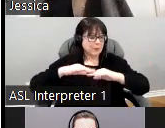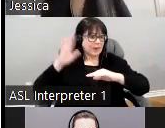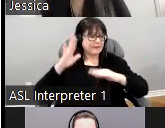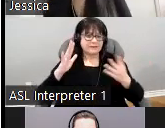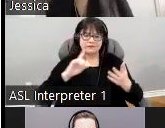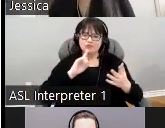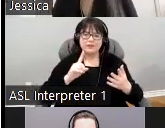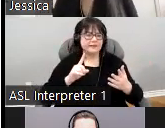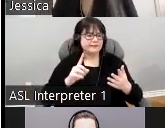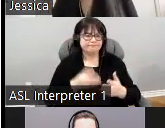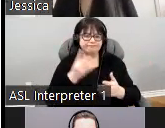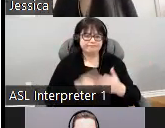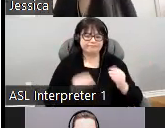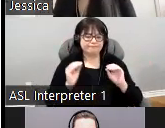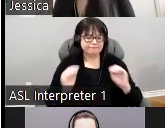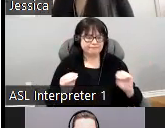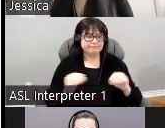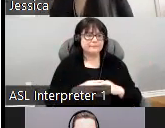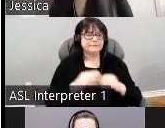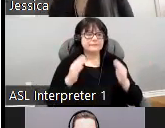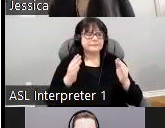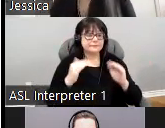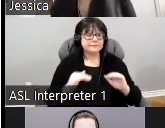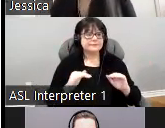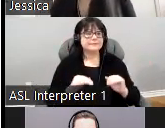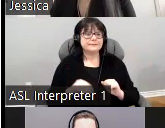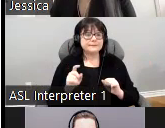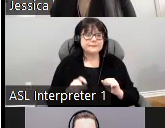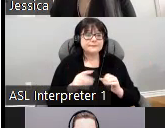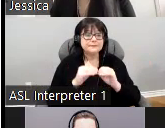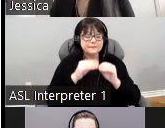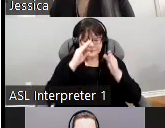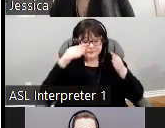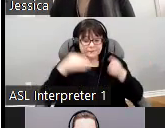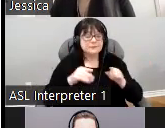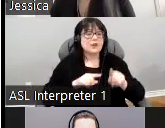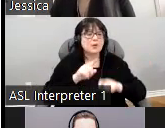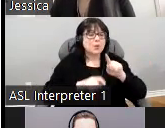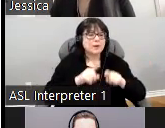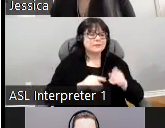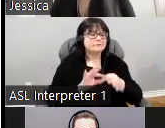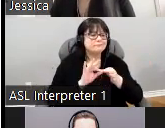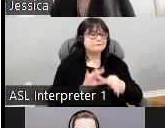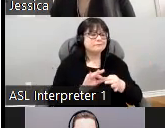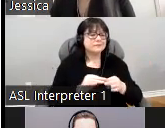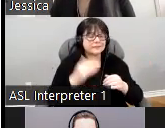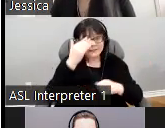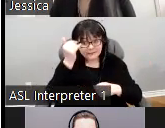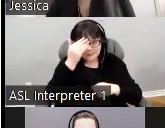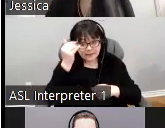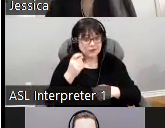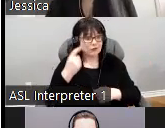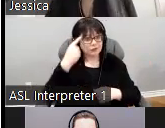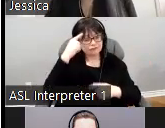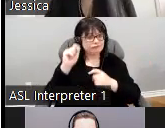focus research that's surrounding questions about cognitive impairment and dementia. We